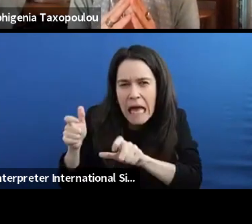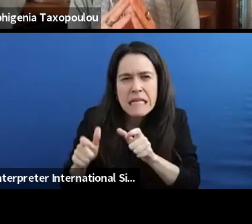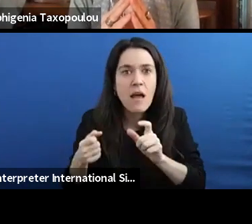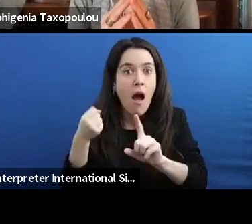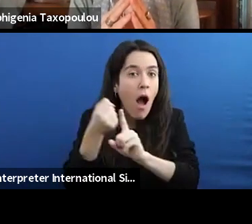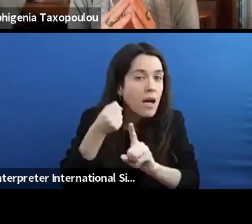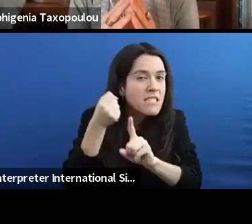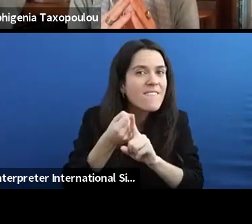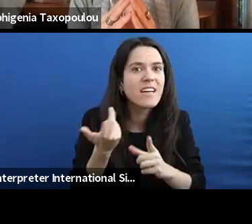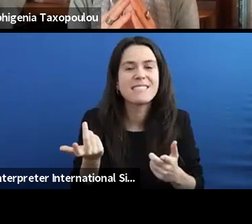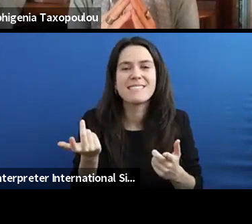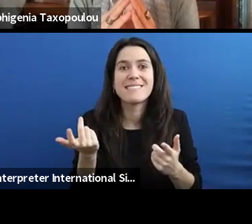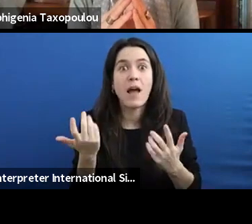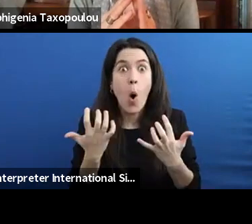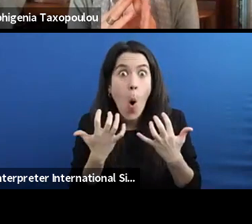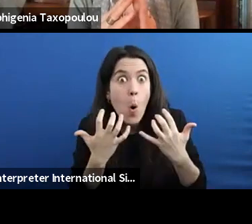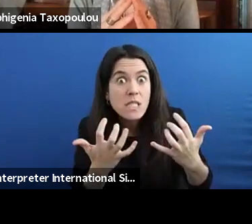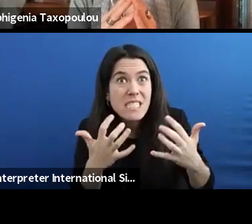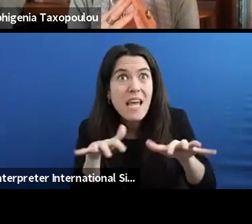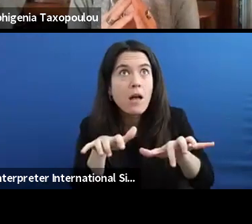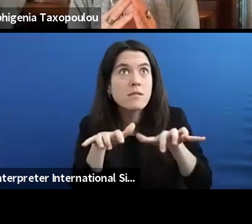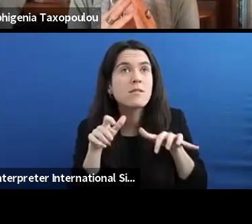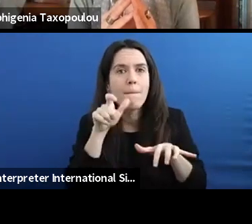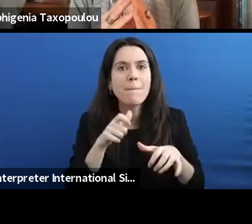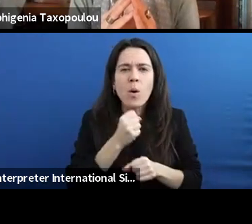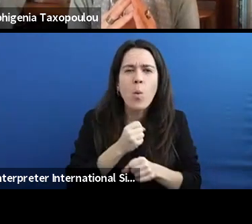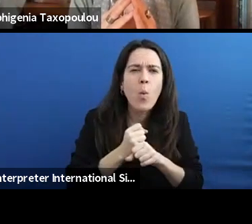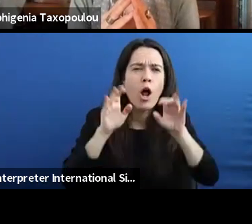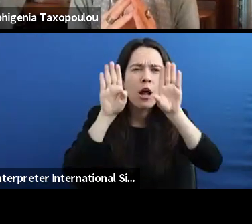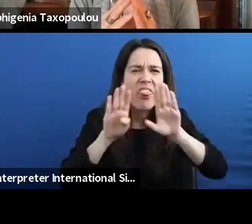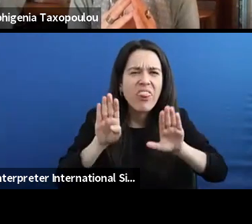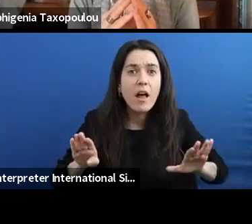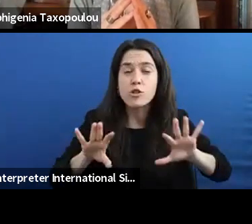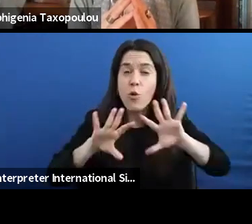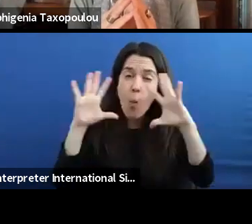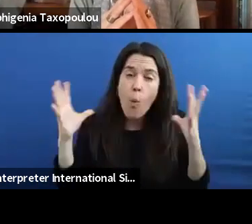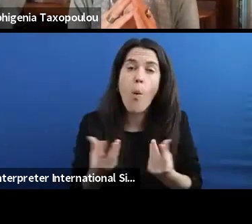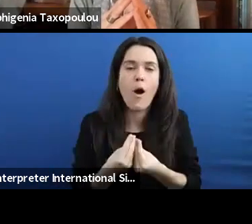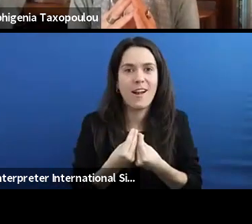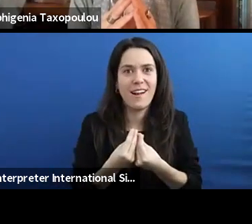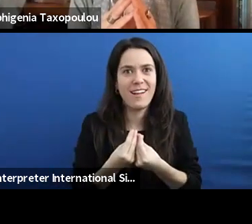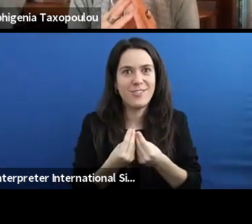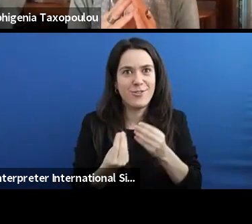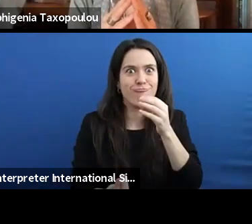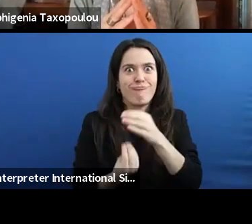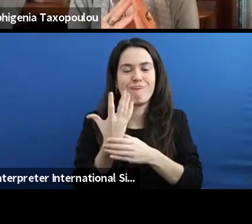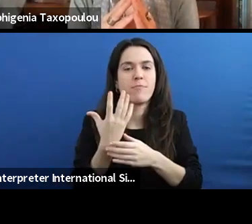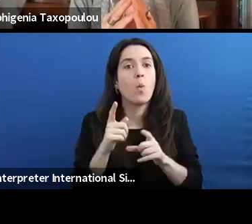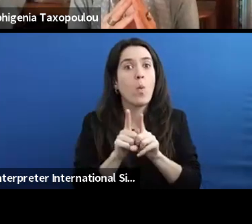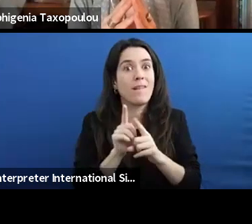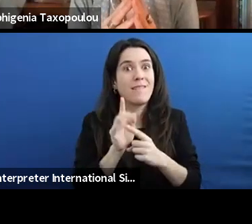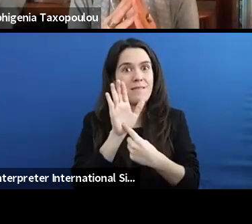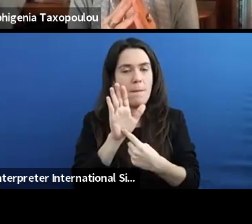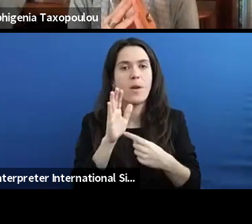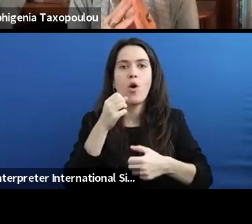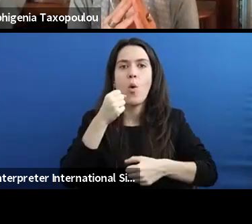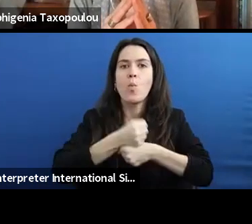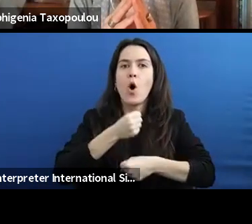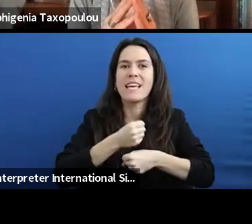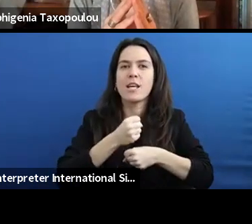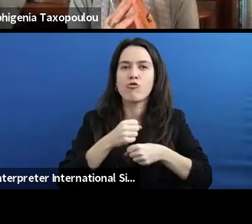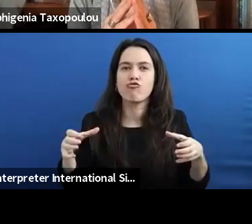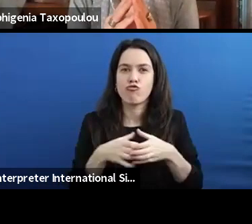the audience, the people working in theater. And that's why I created, for example, a working group at the theater where I'm working at the moment,